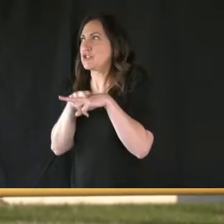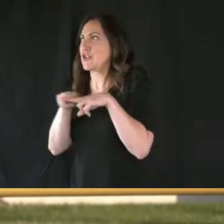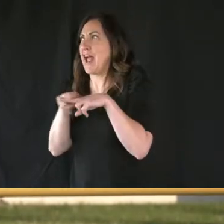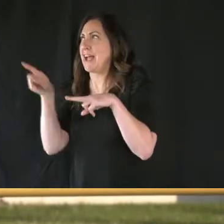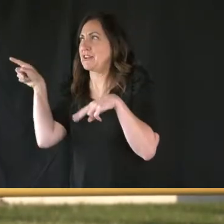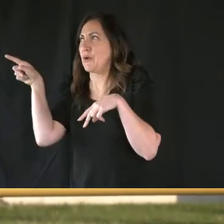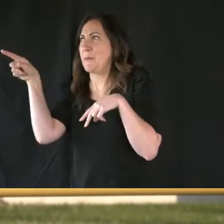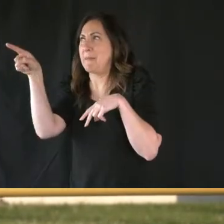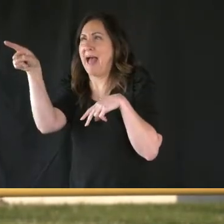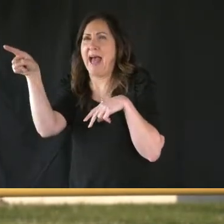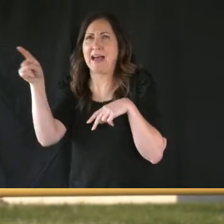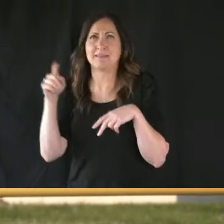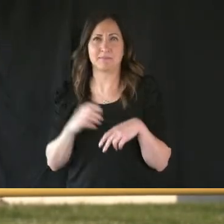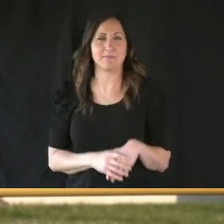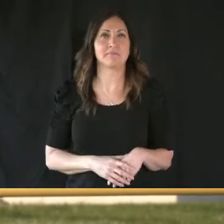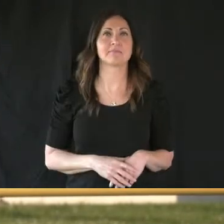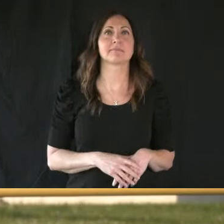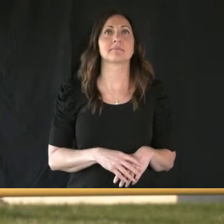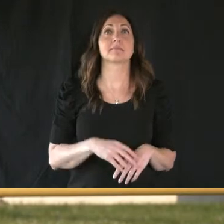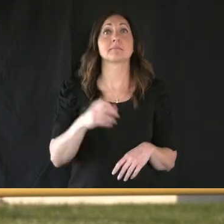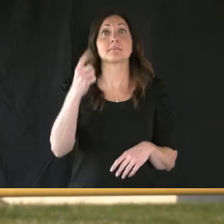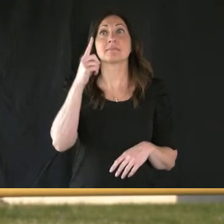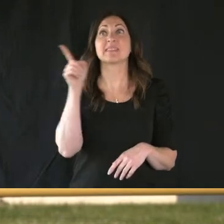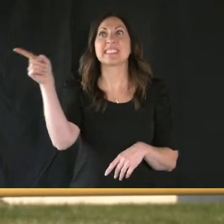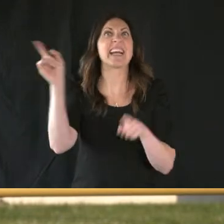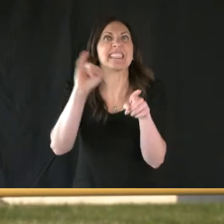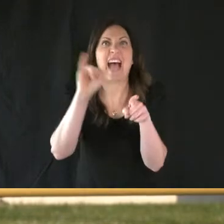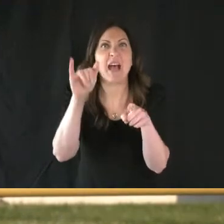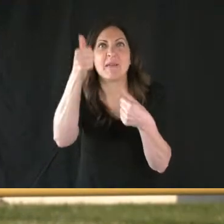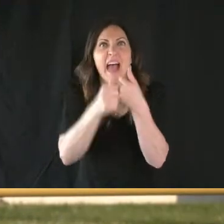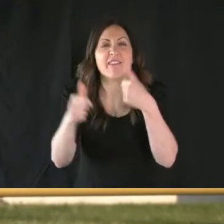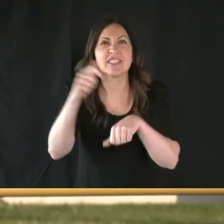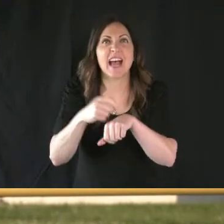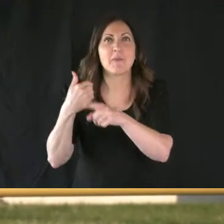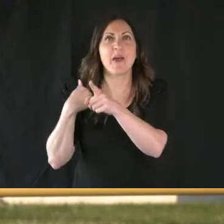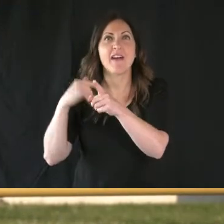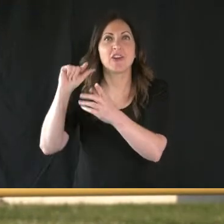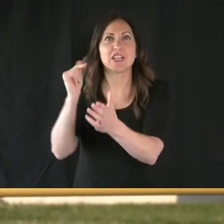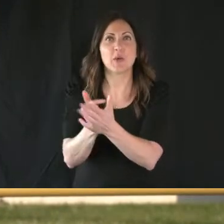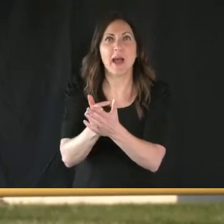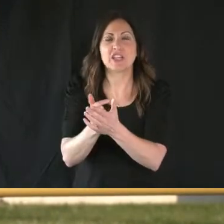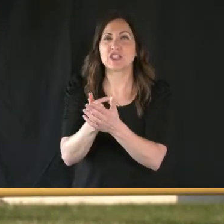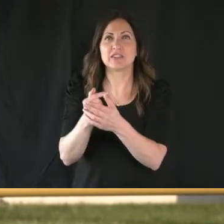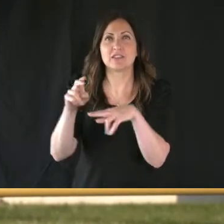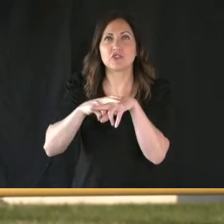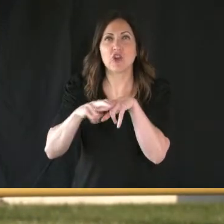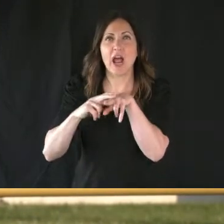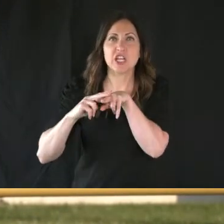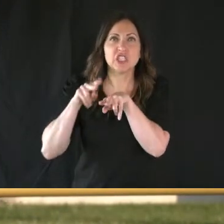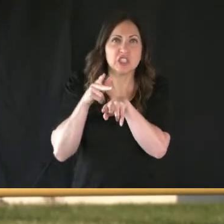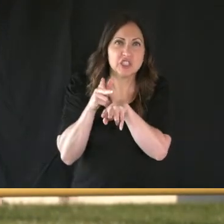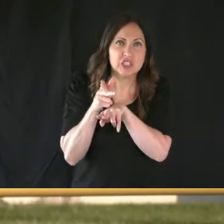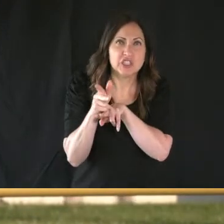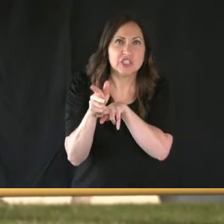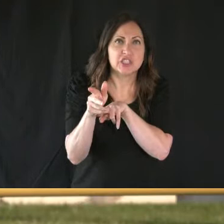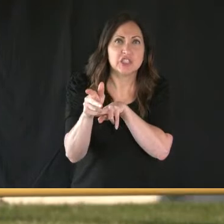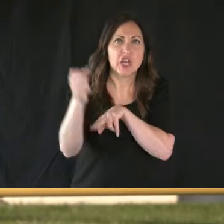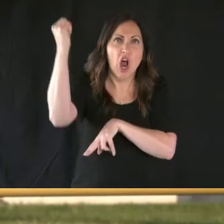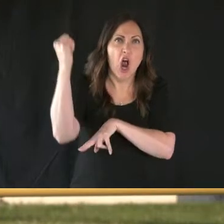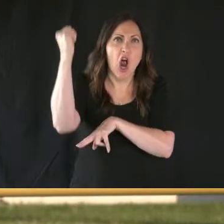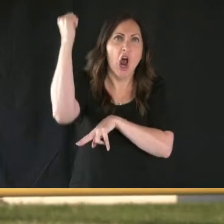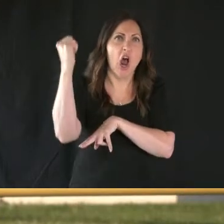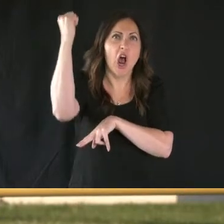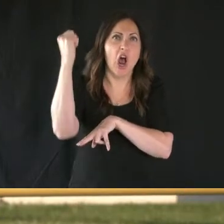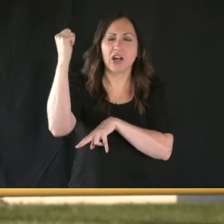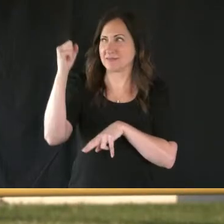at these events, that the train whistle blows. It's just stunning. You imagine we actually set this up so it works